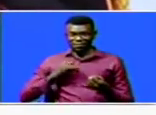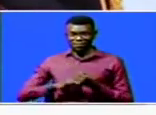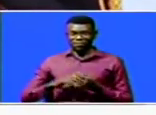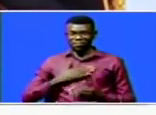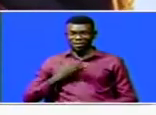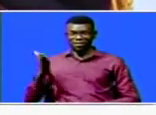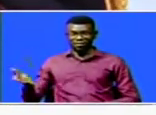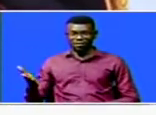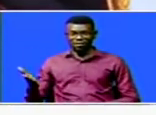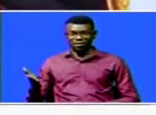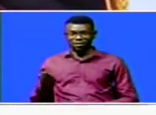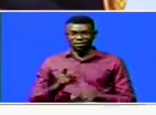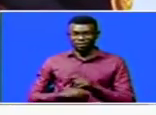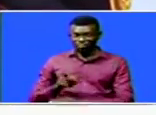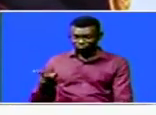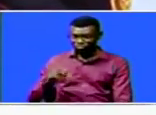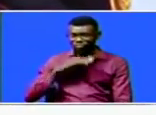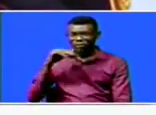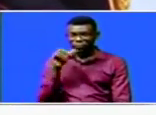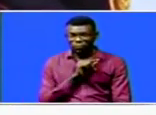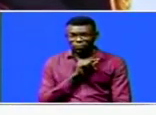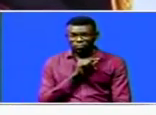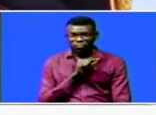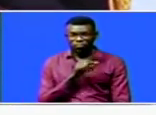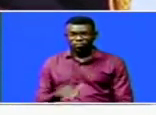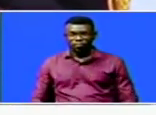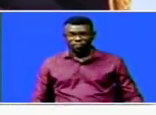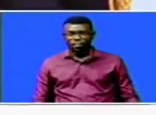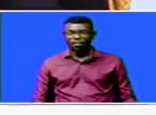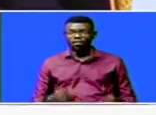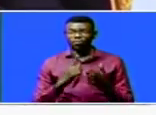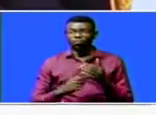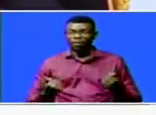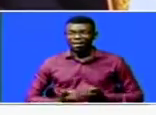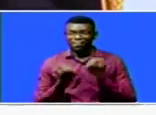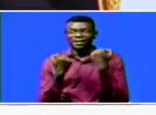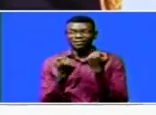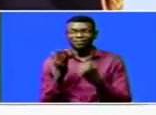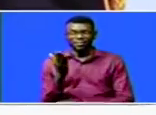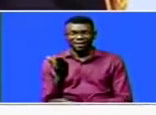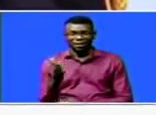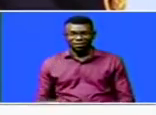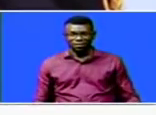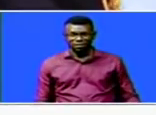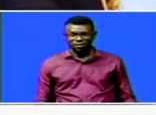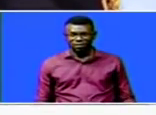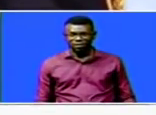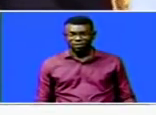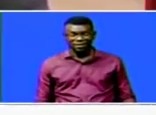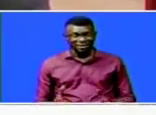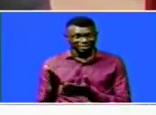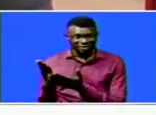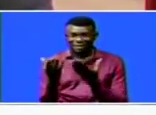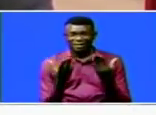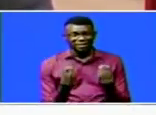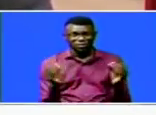when Kuga passed. And you can imagine what was going on through my... What, you would not imagine